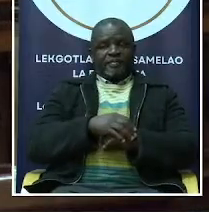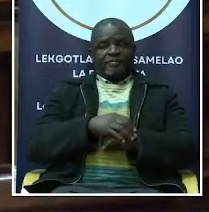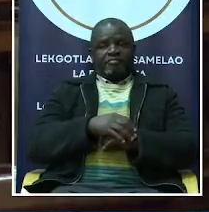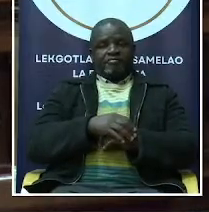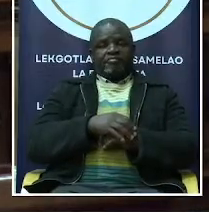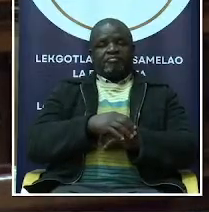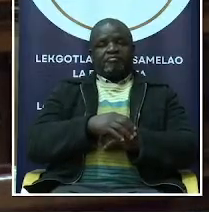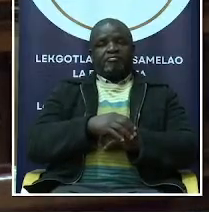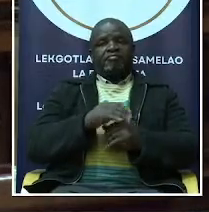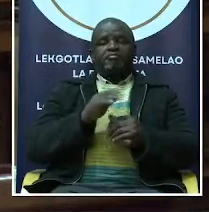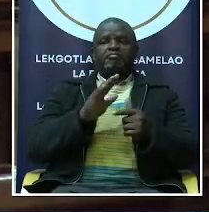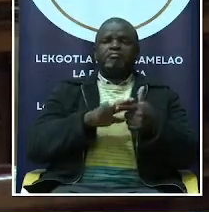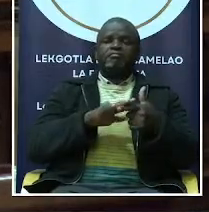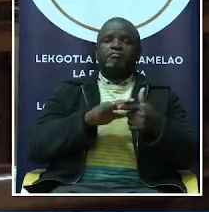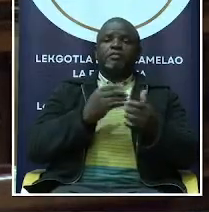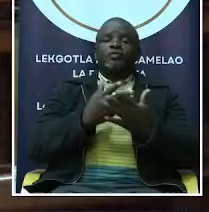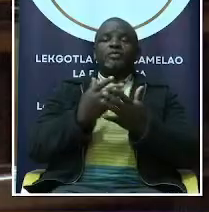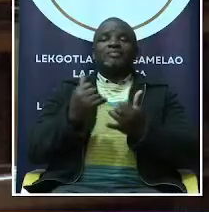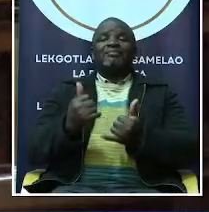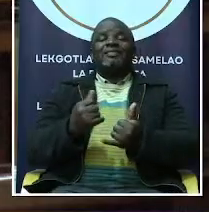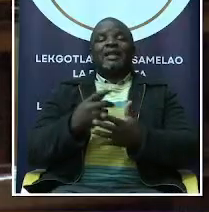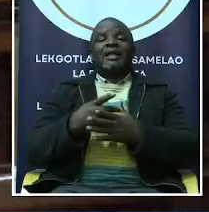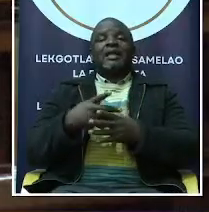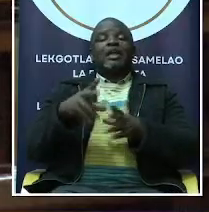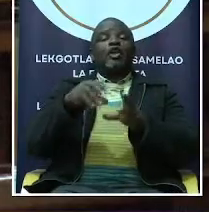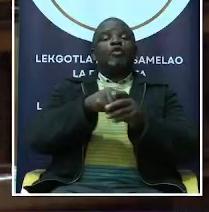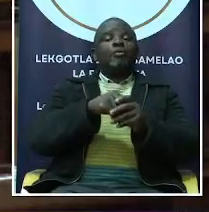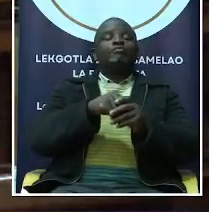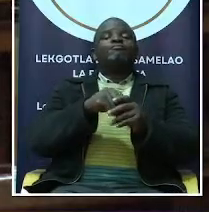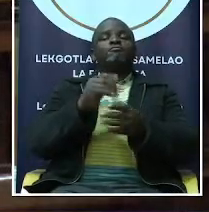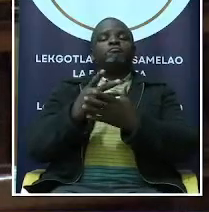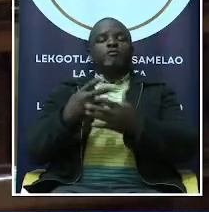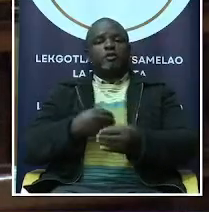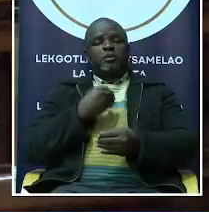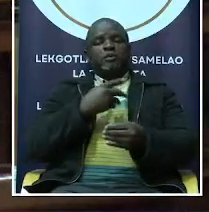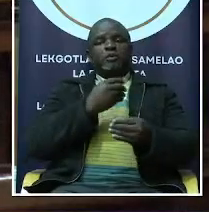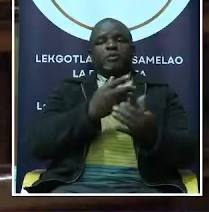Secondly, meaningful youth participation in